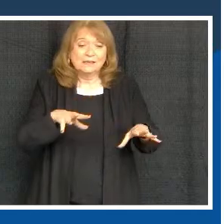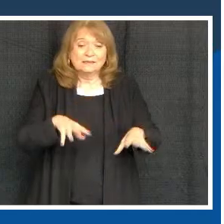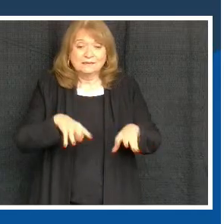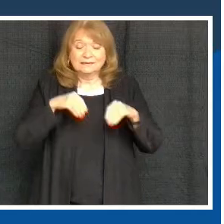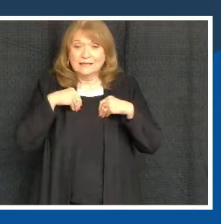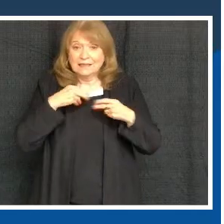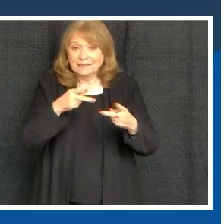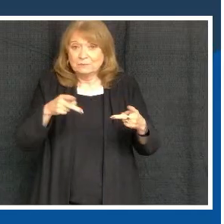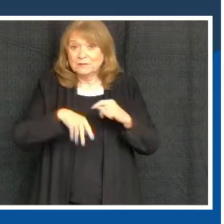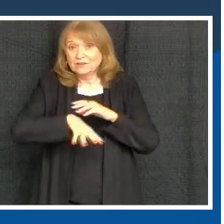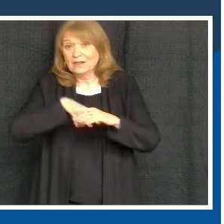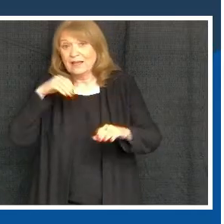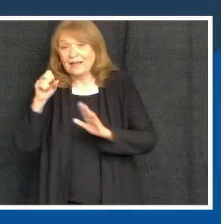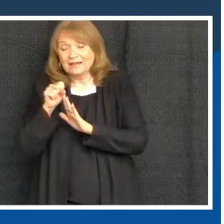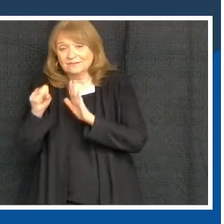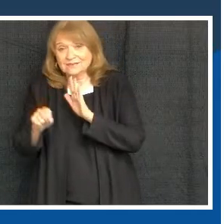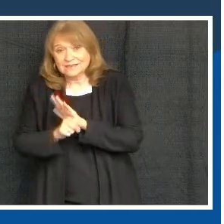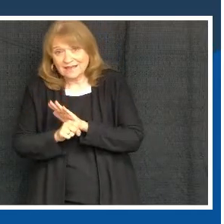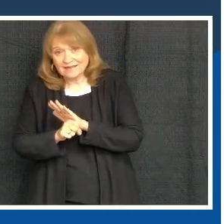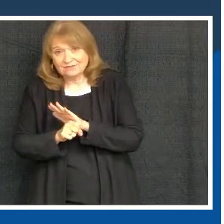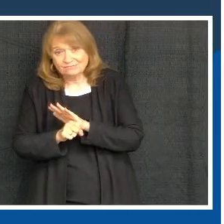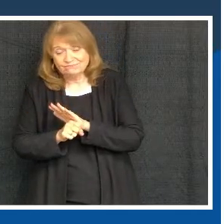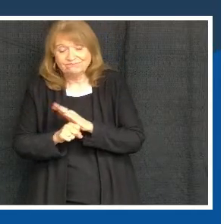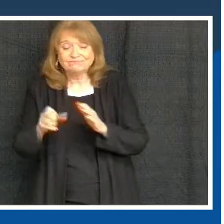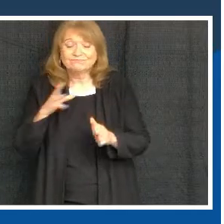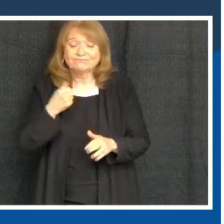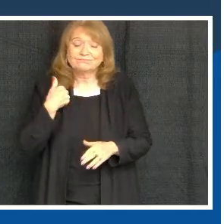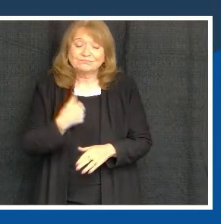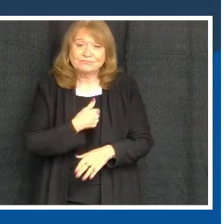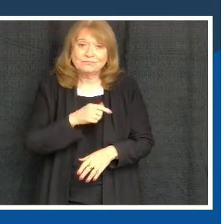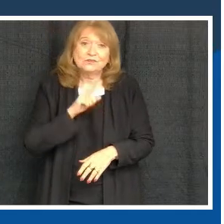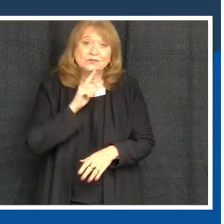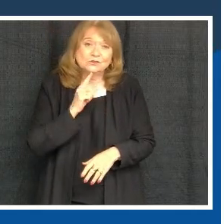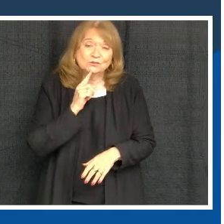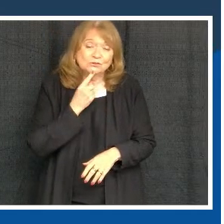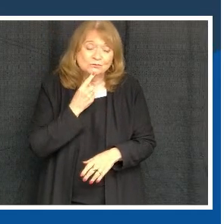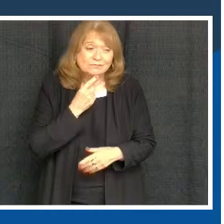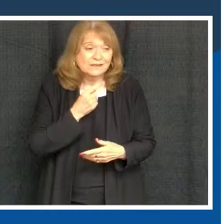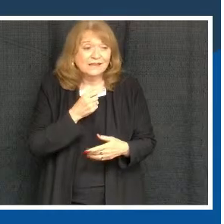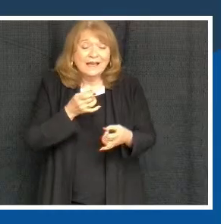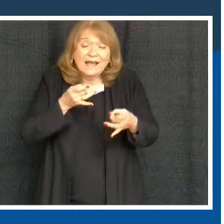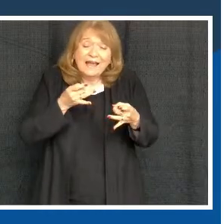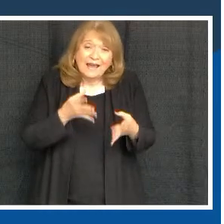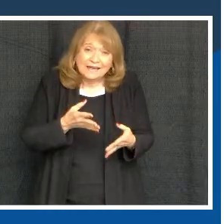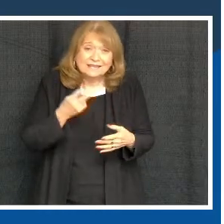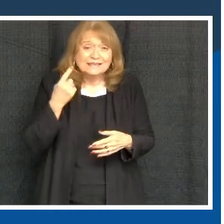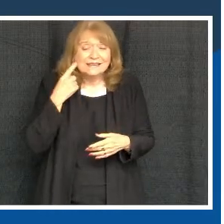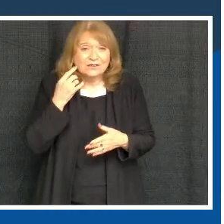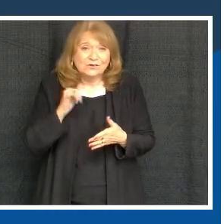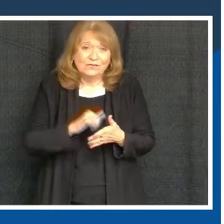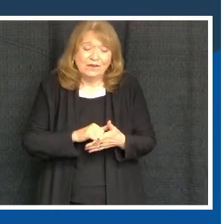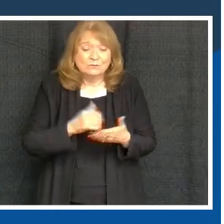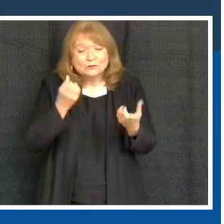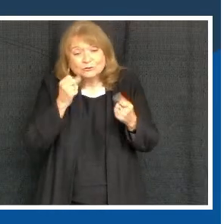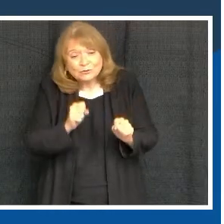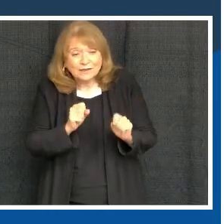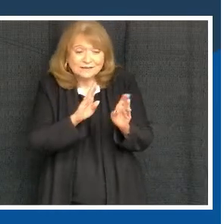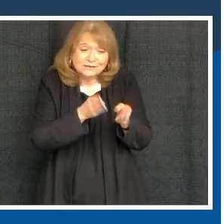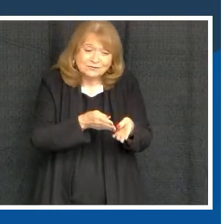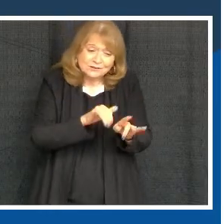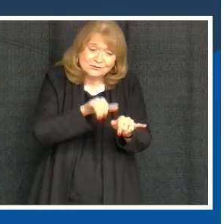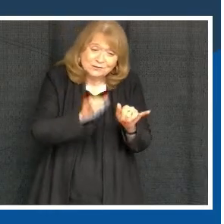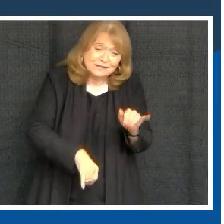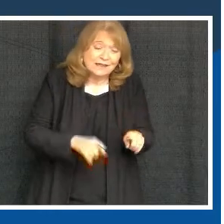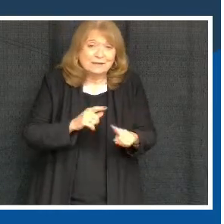out of state, and we certainly hated to hear that. Did our best to talk her out of it, but to no